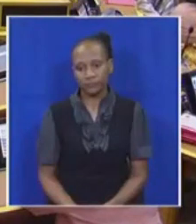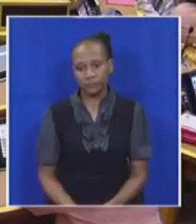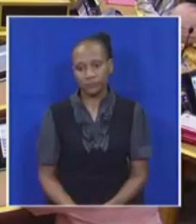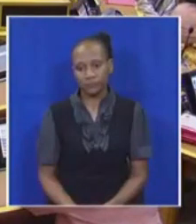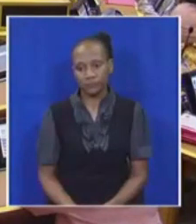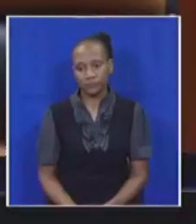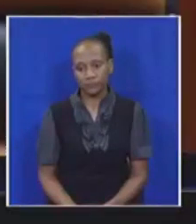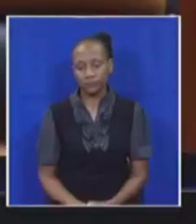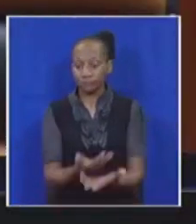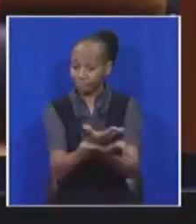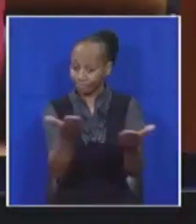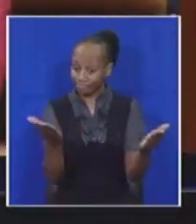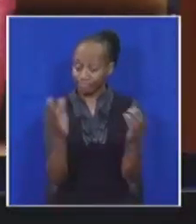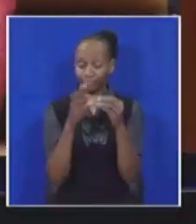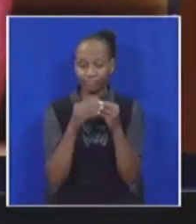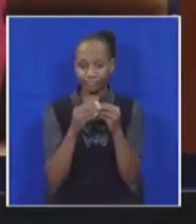Honorable members,